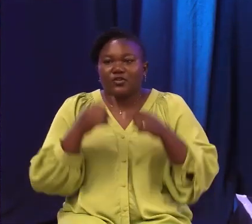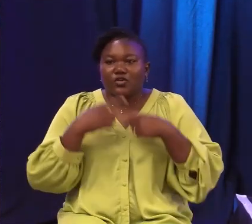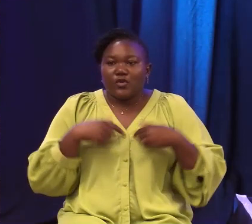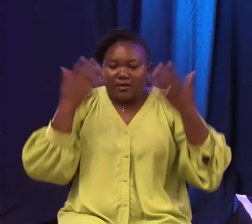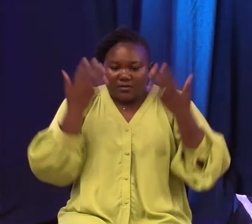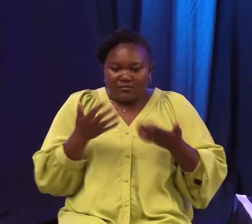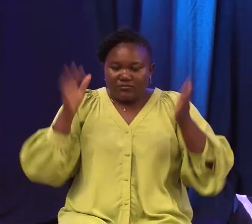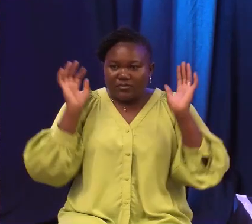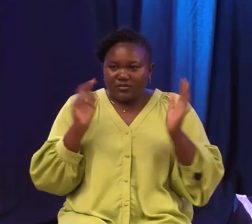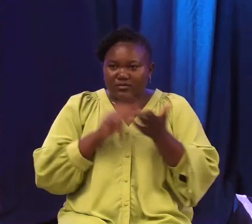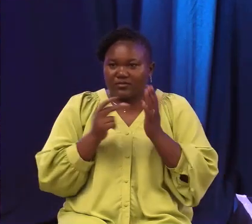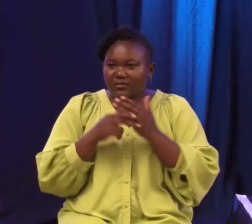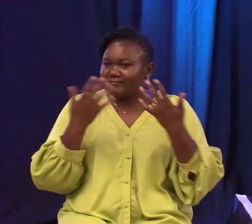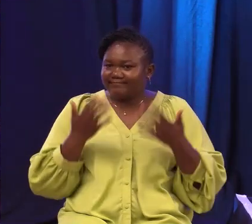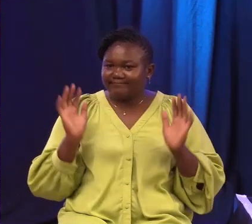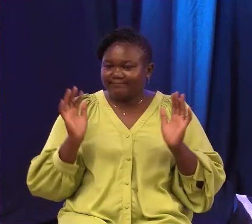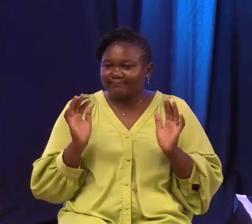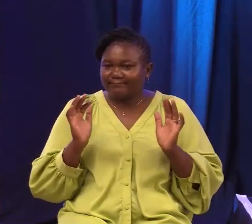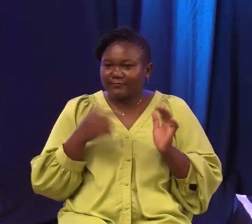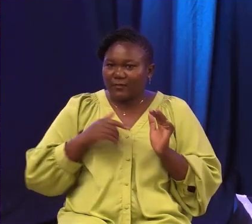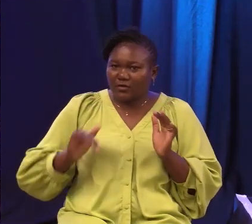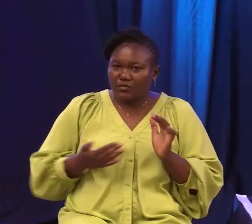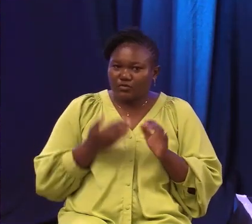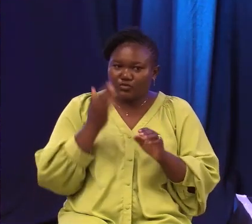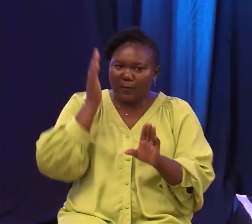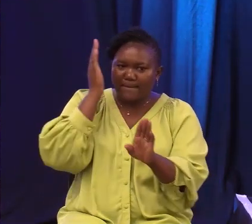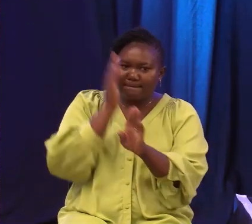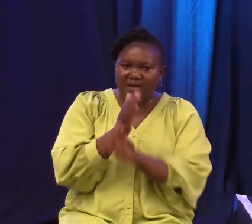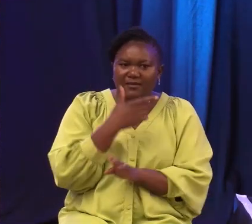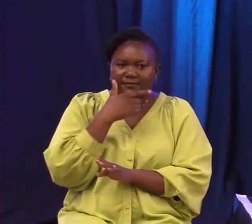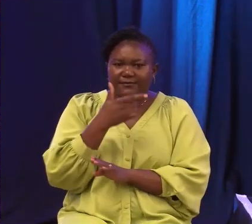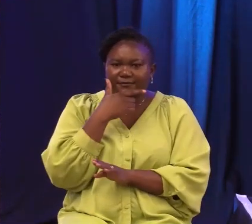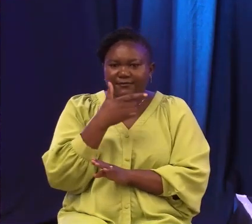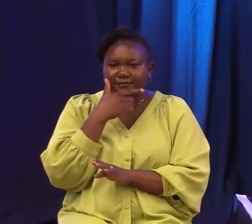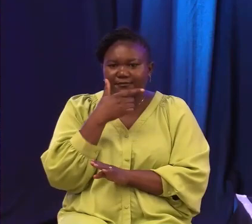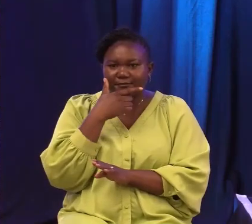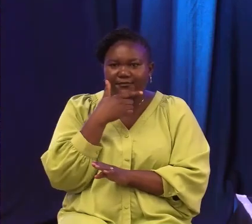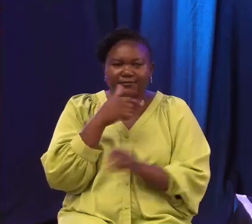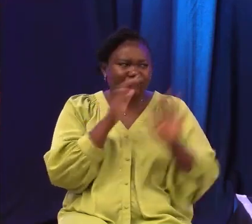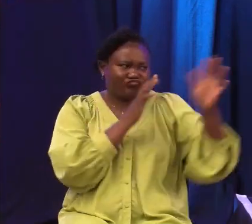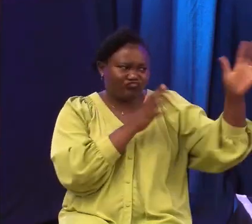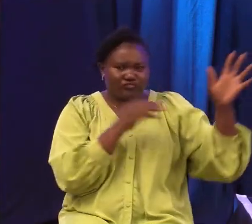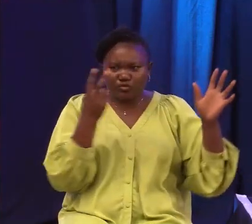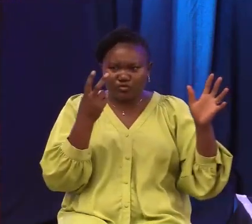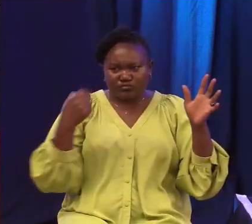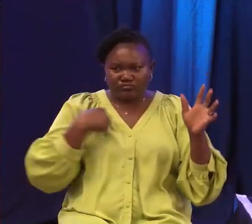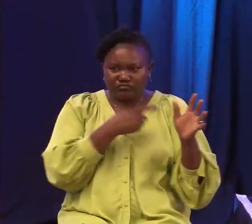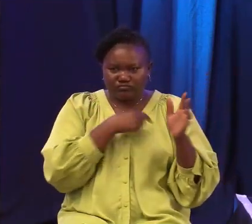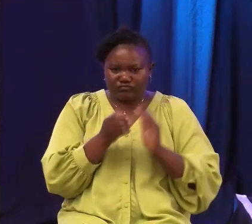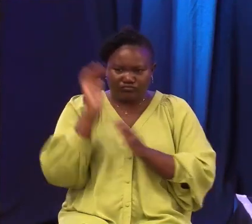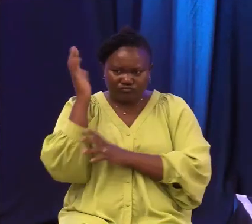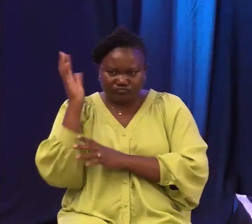come to the end of our program, and I want to give a special thank you to our amazing MCs. Can we give them a round of applause?